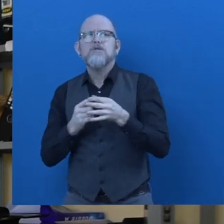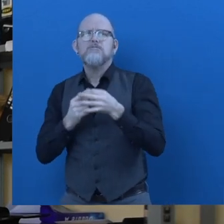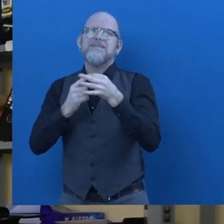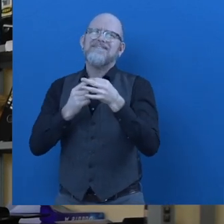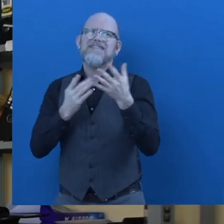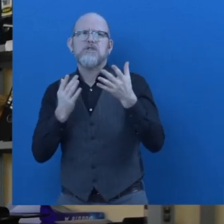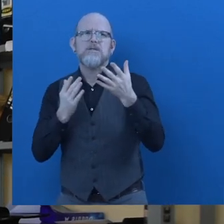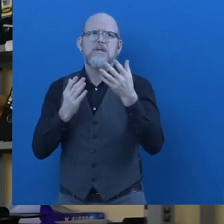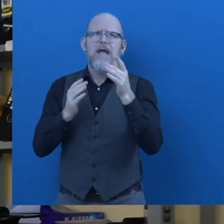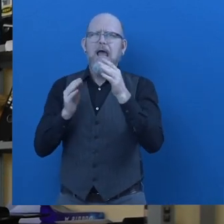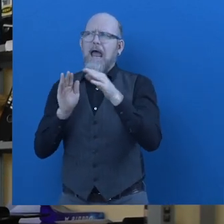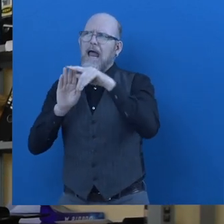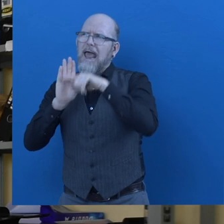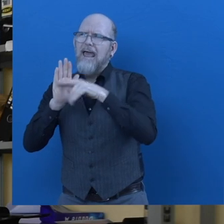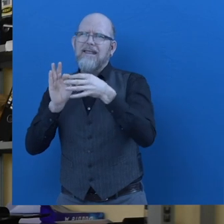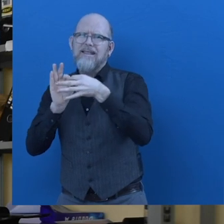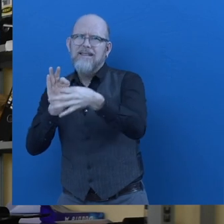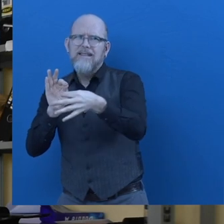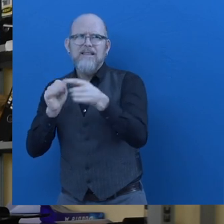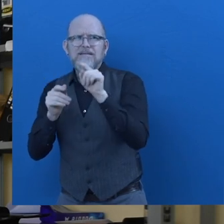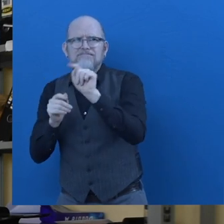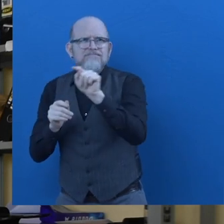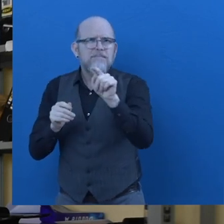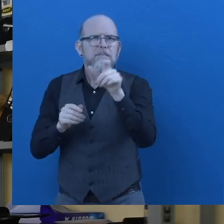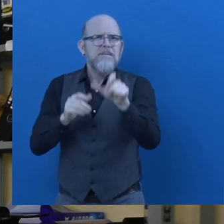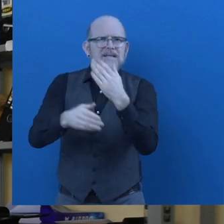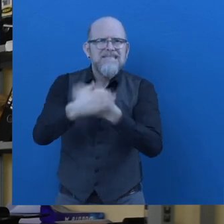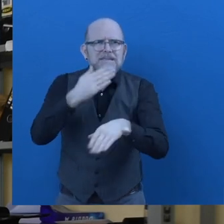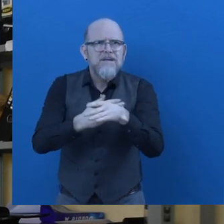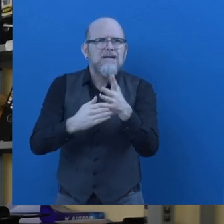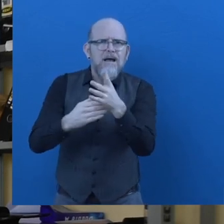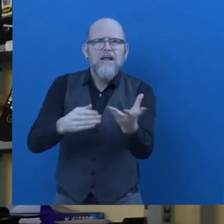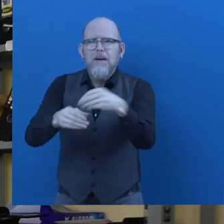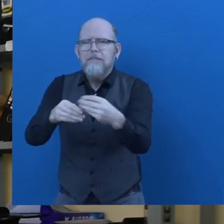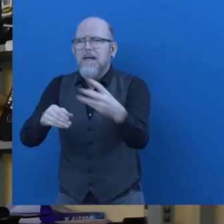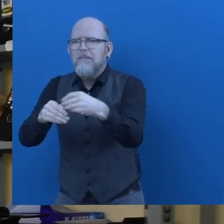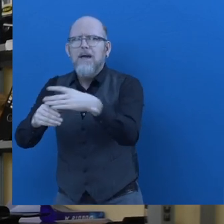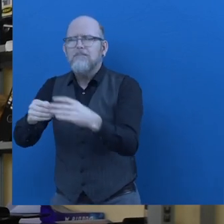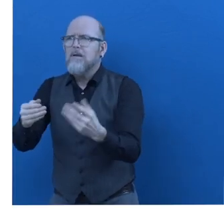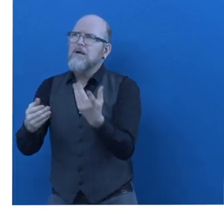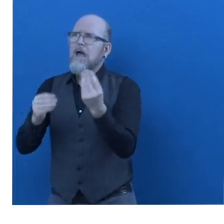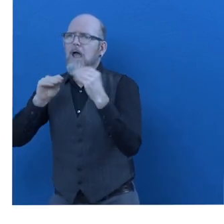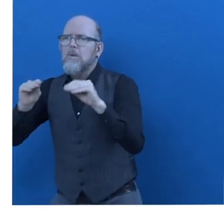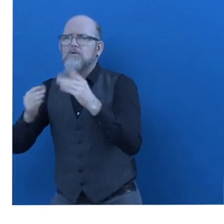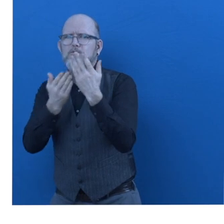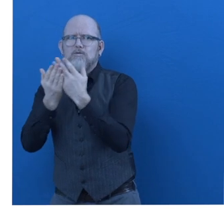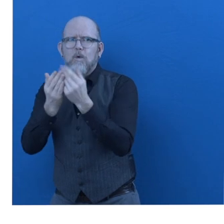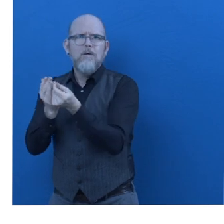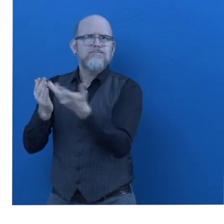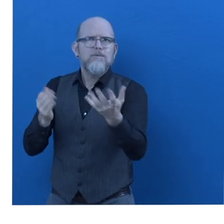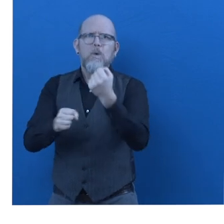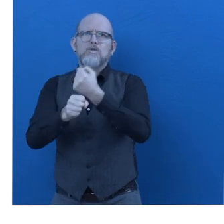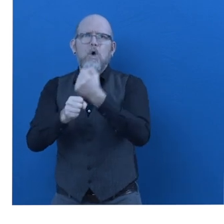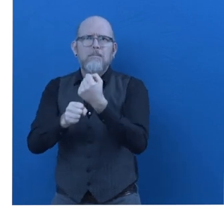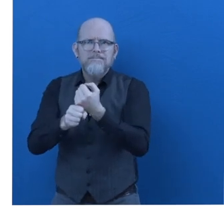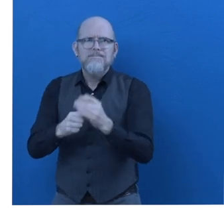for the facilitation of people with disabilities to be included in the TVED program. What is next for